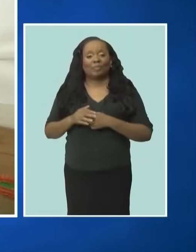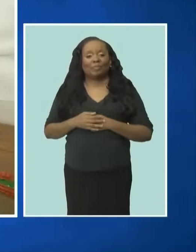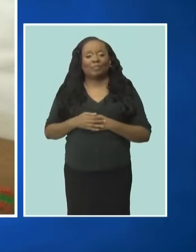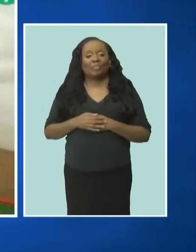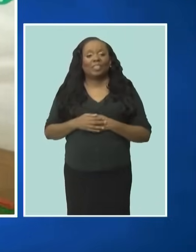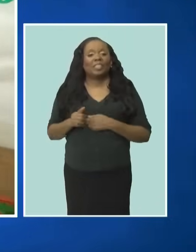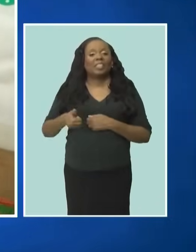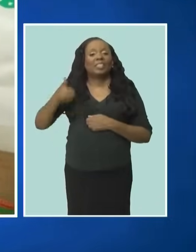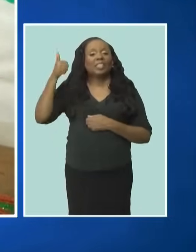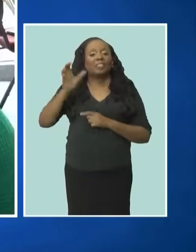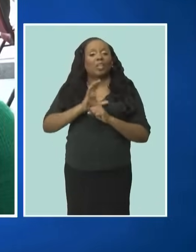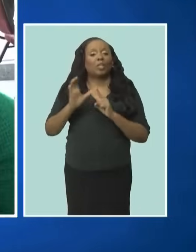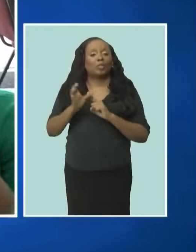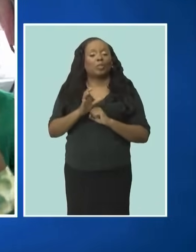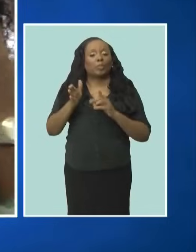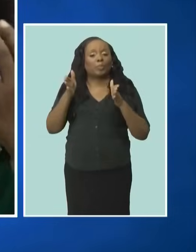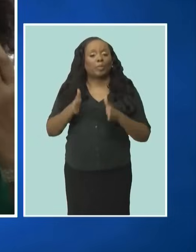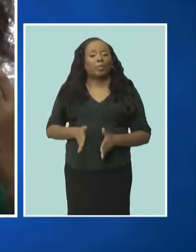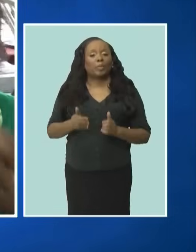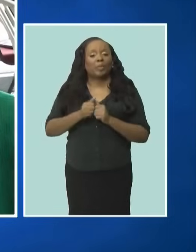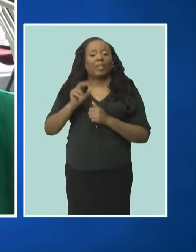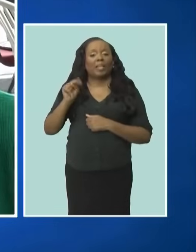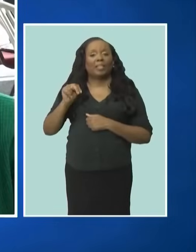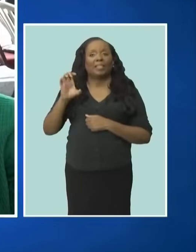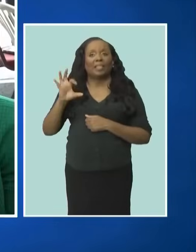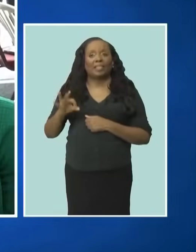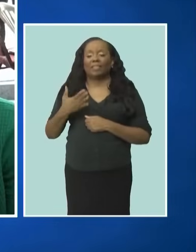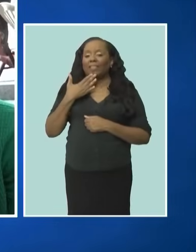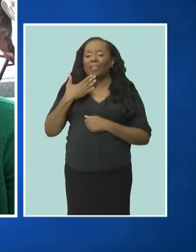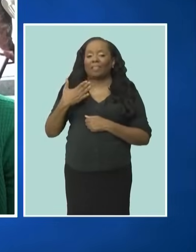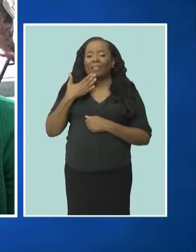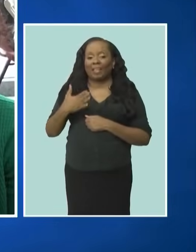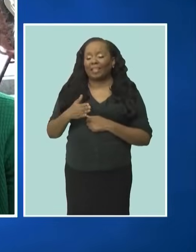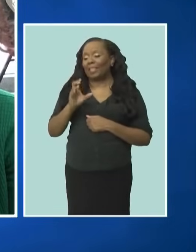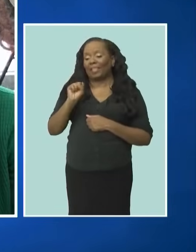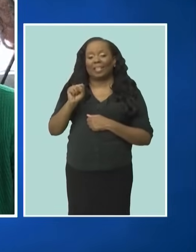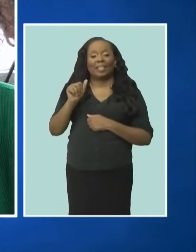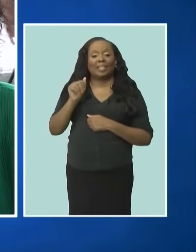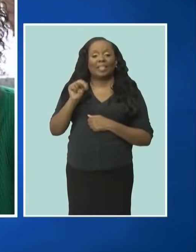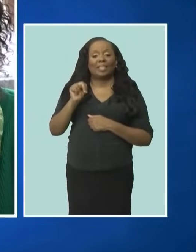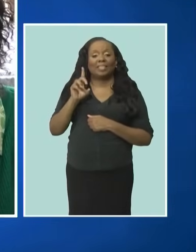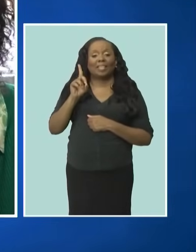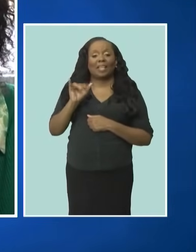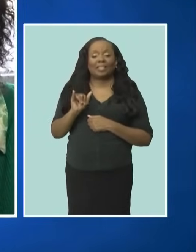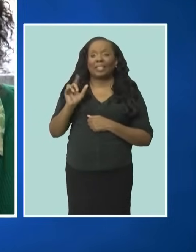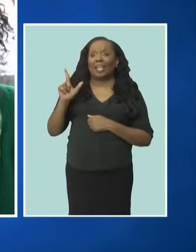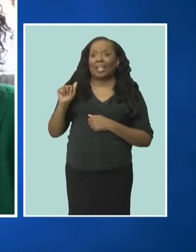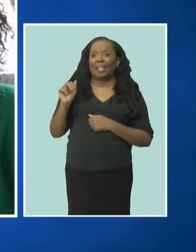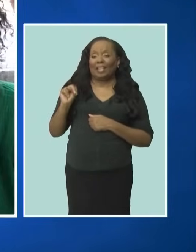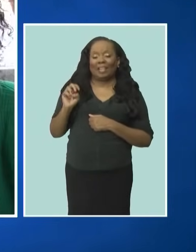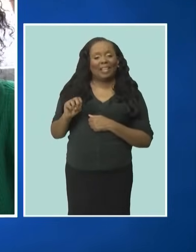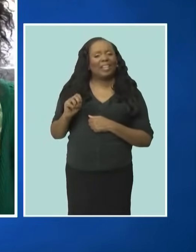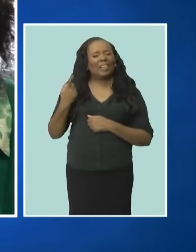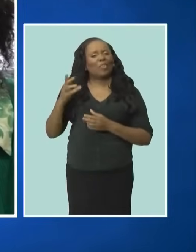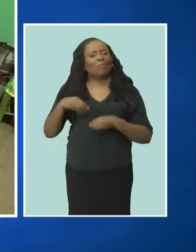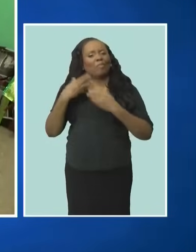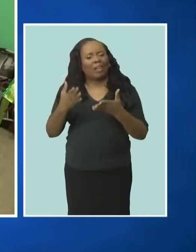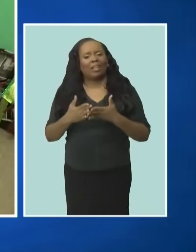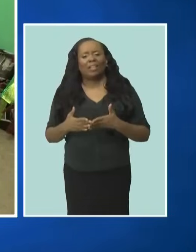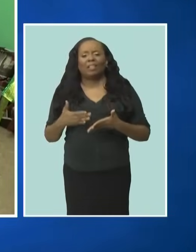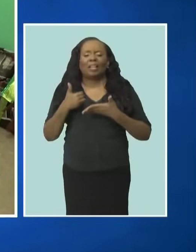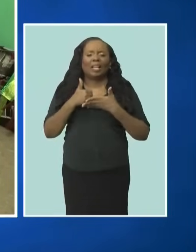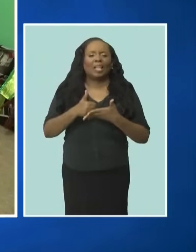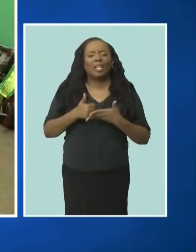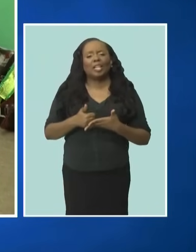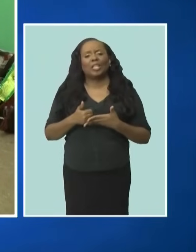is thanking the Sandy Lane Charitable Trust for sponsoring the initiative and understanding the value of nurturing young minds and helping them